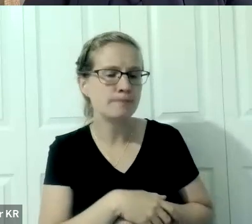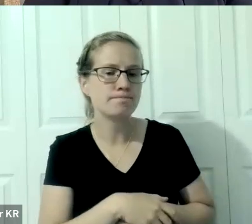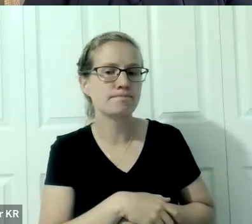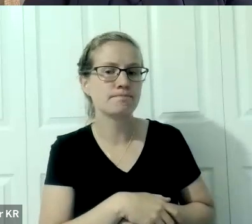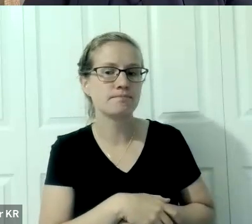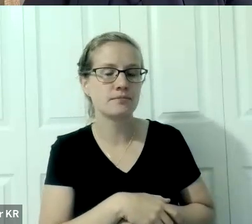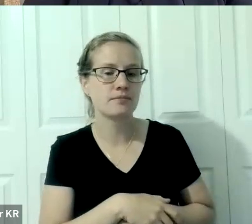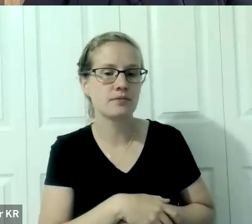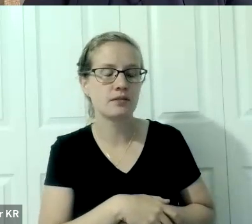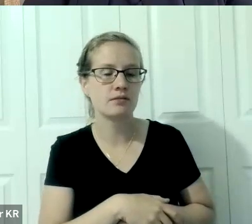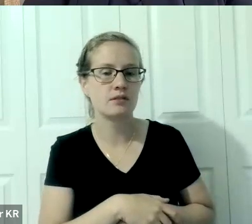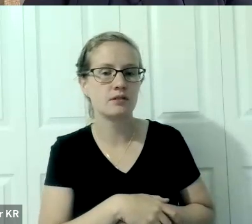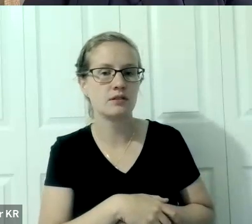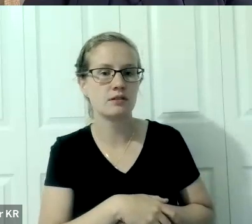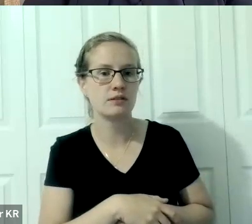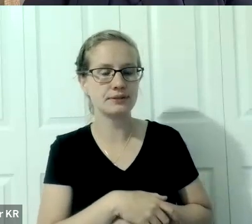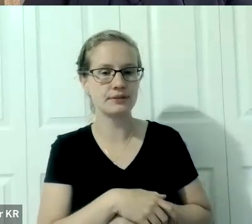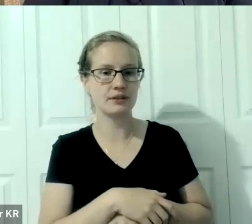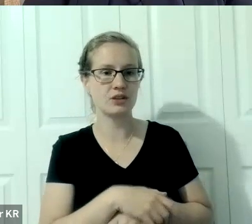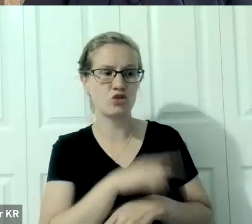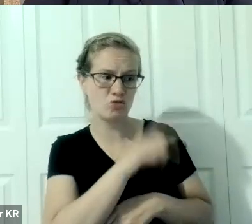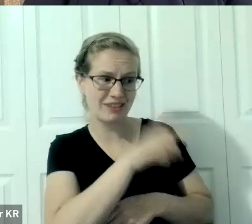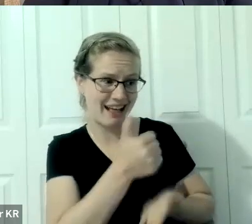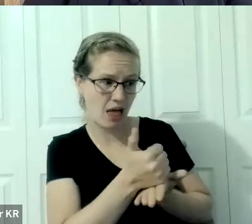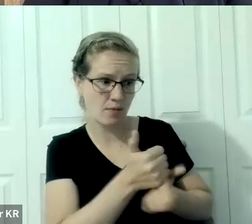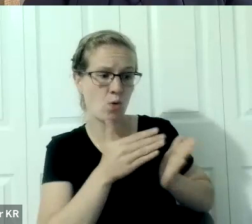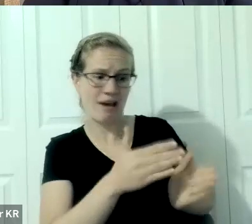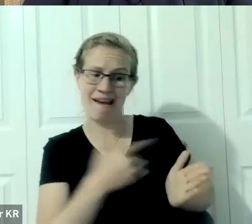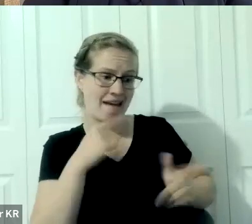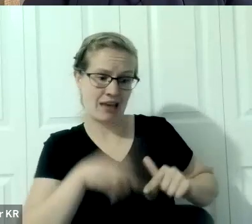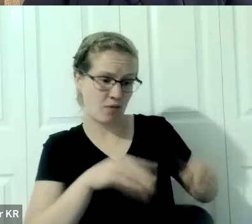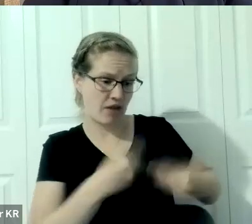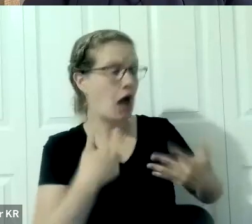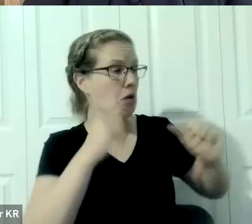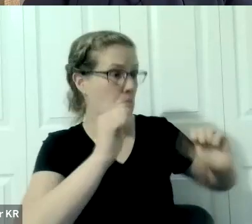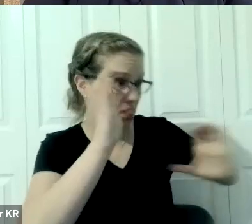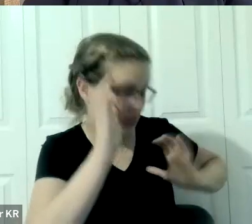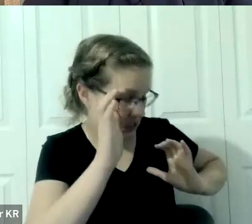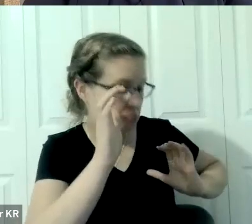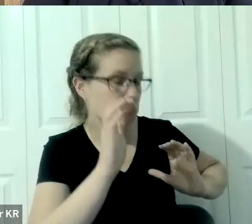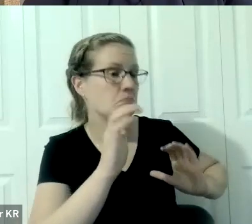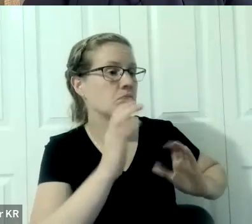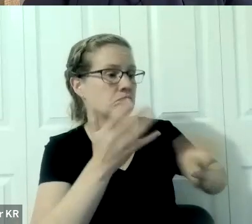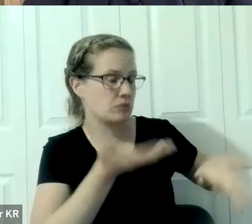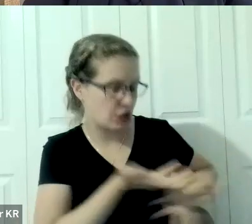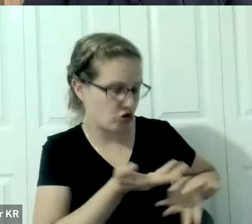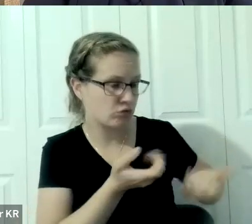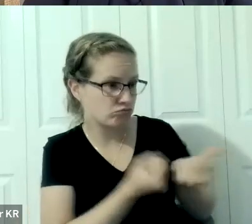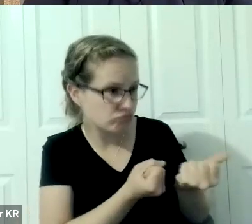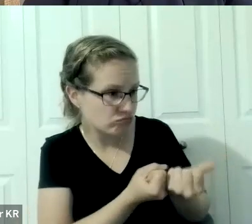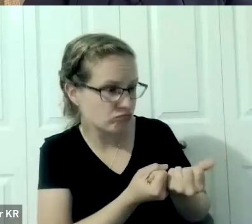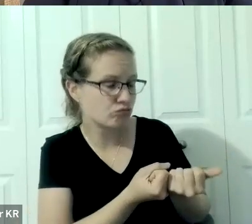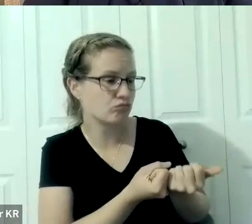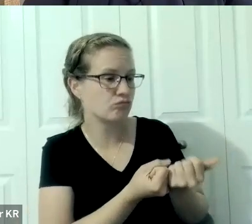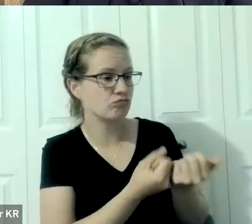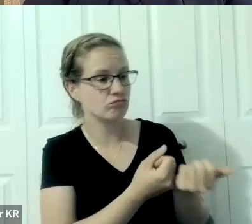Because you need help in a way that I can't provide it. I can listen to you. I can be here for you to